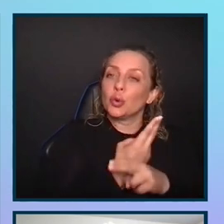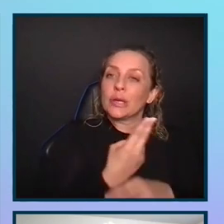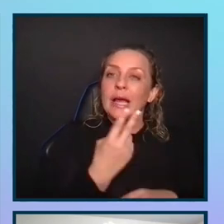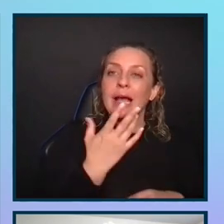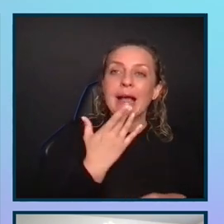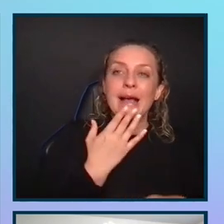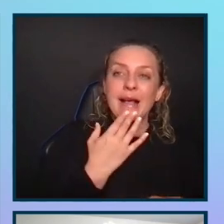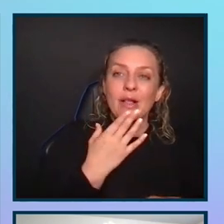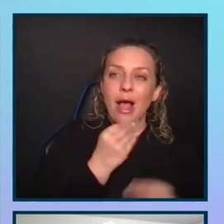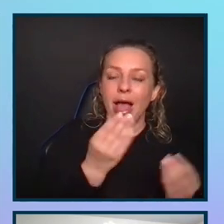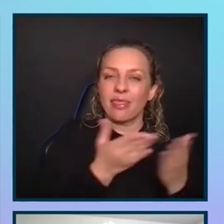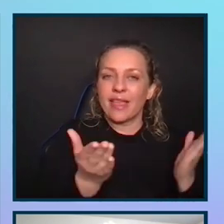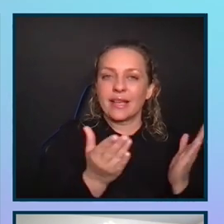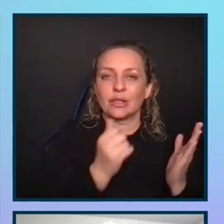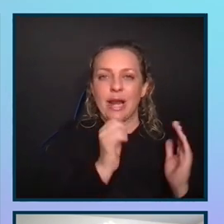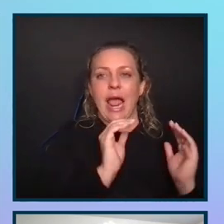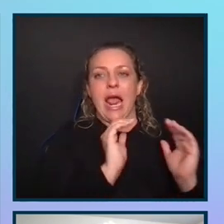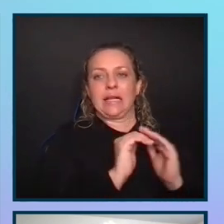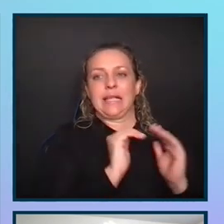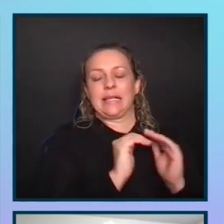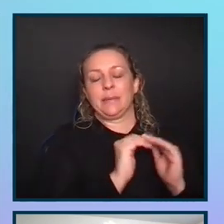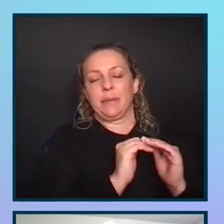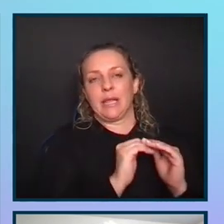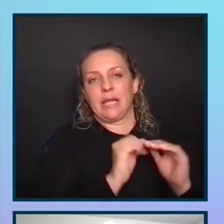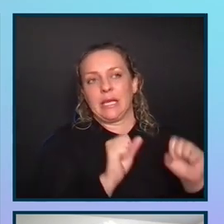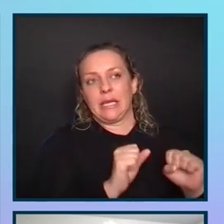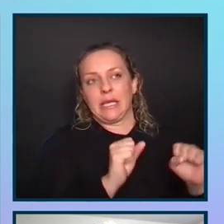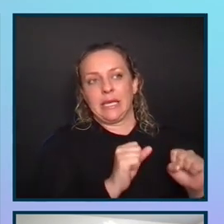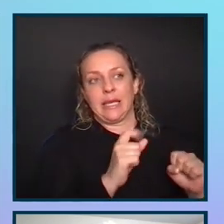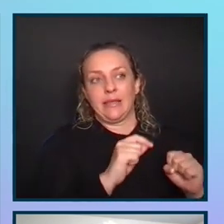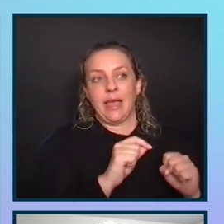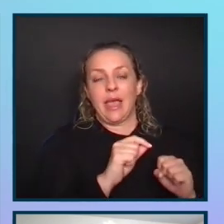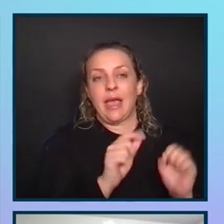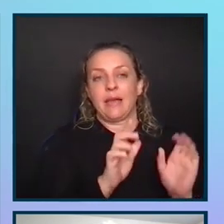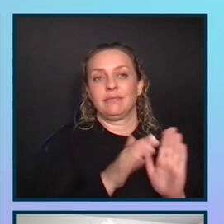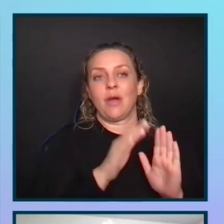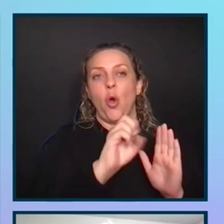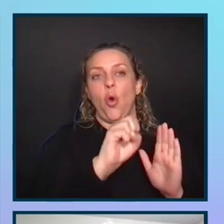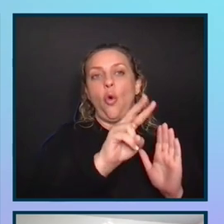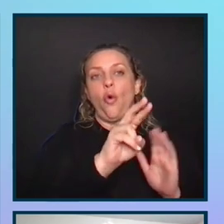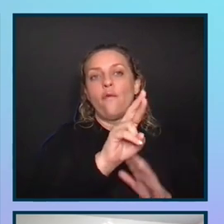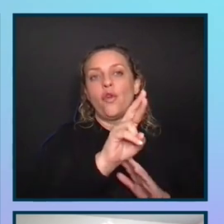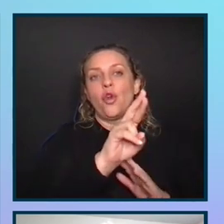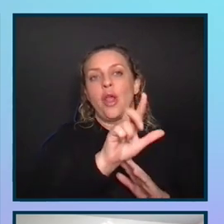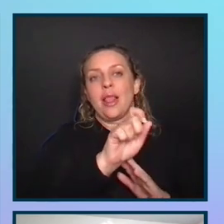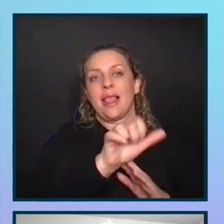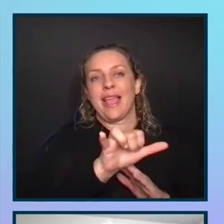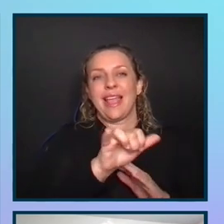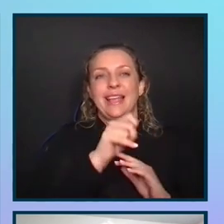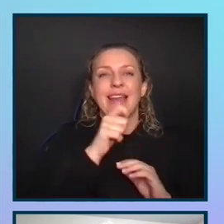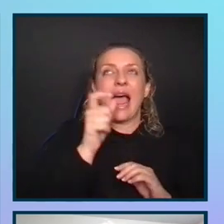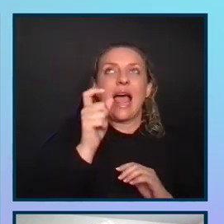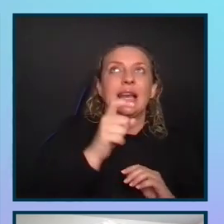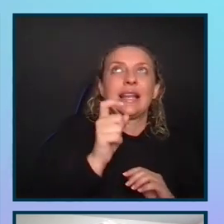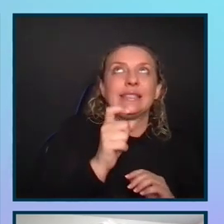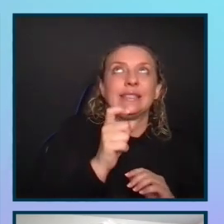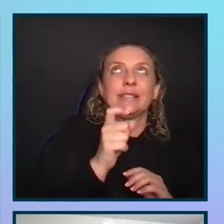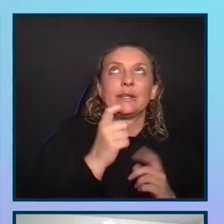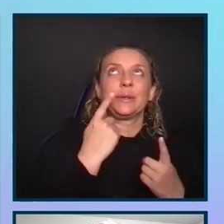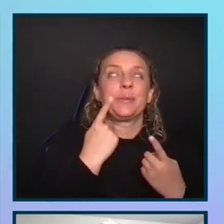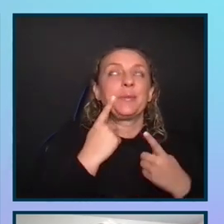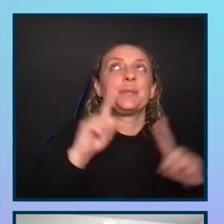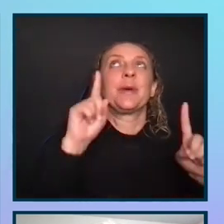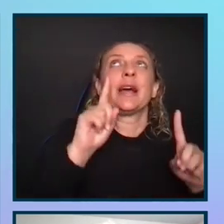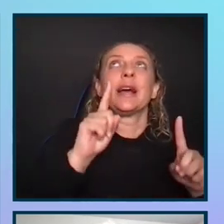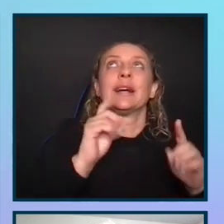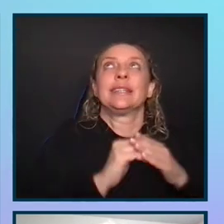and things that aren't accessibly, that an overlay cannot make them necessarily accessible in a reliable way. And in